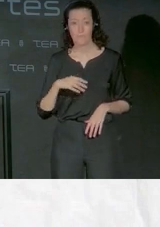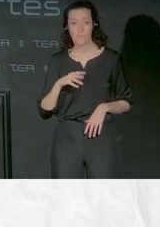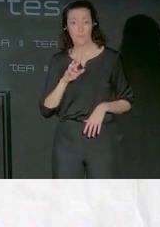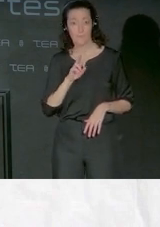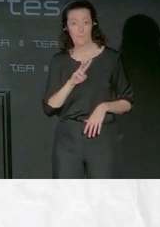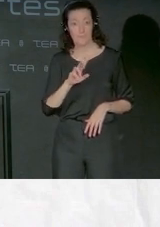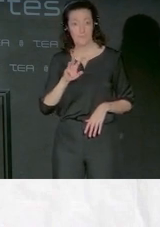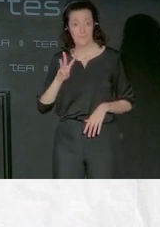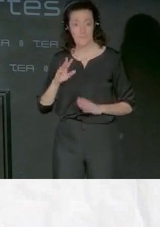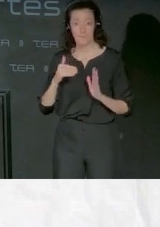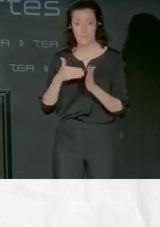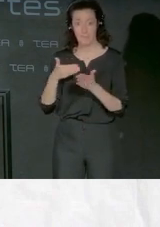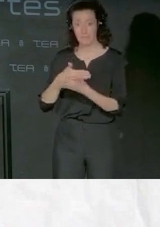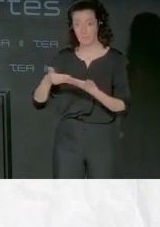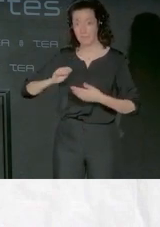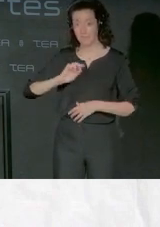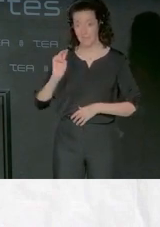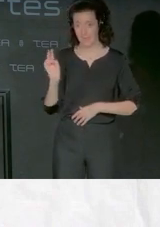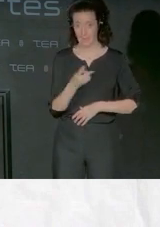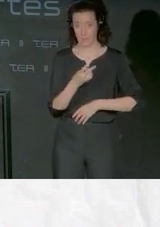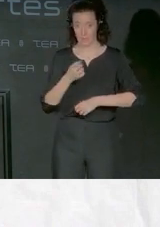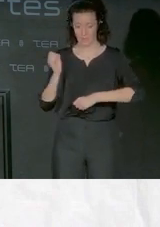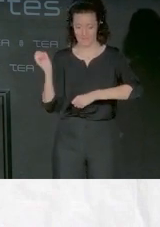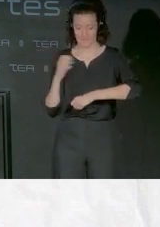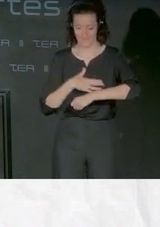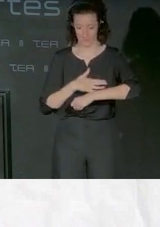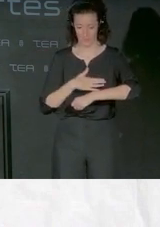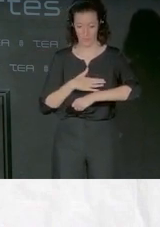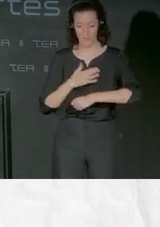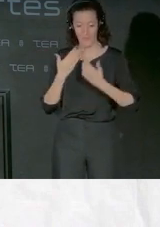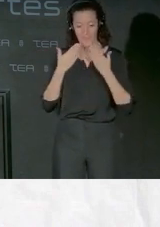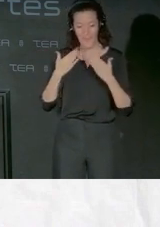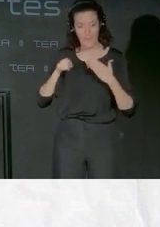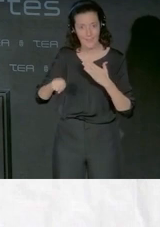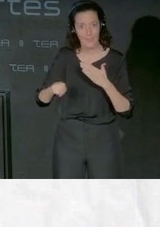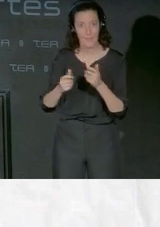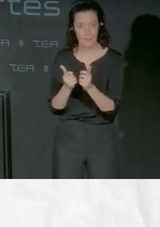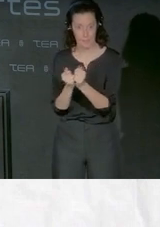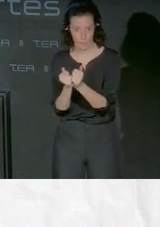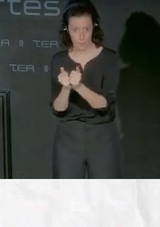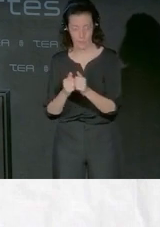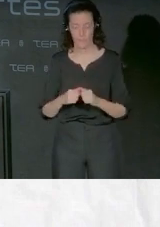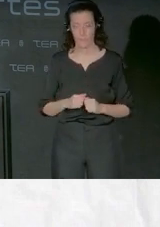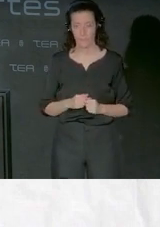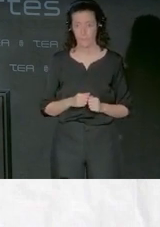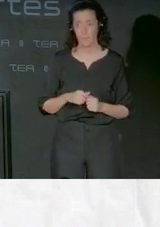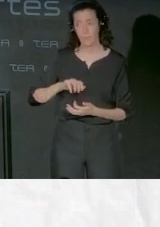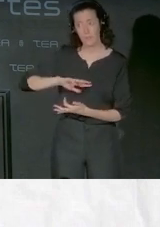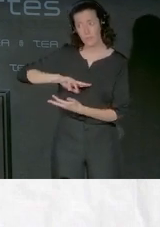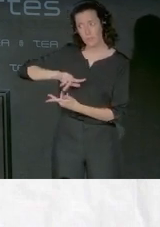the European Union market. And the news media, about 20 billion.